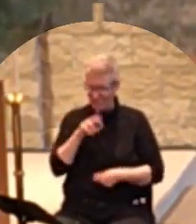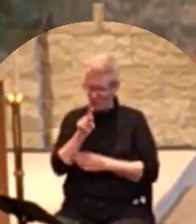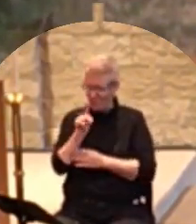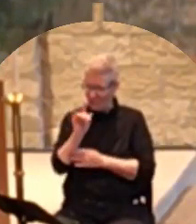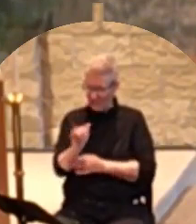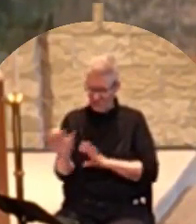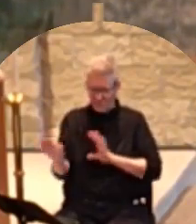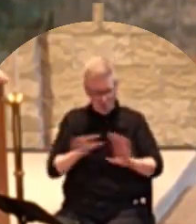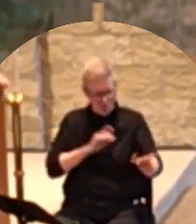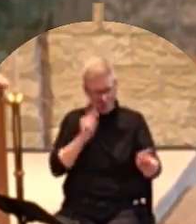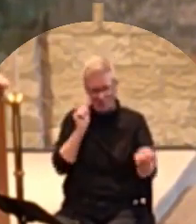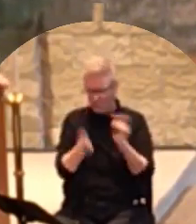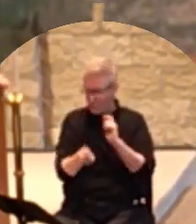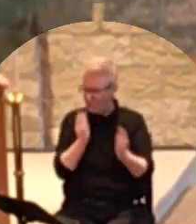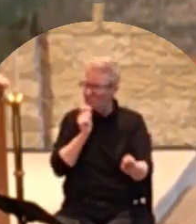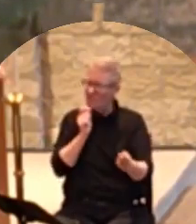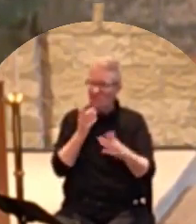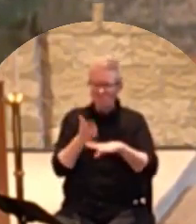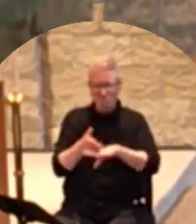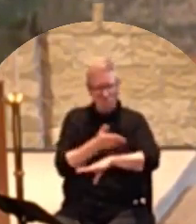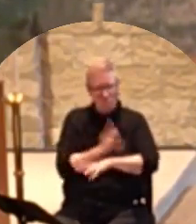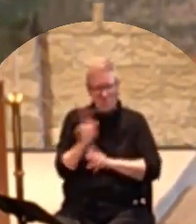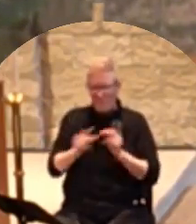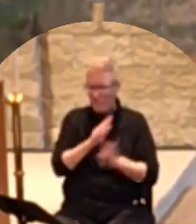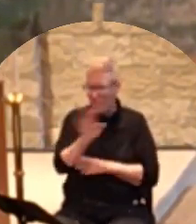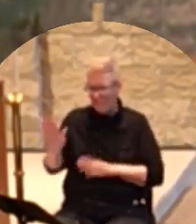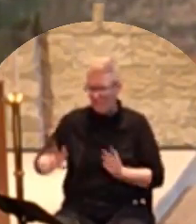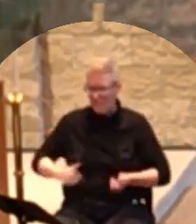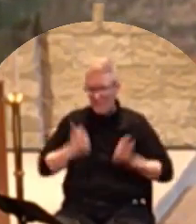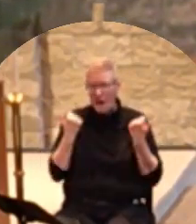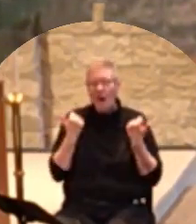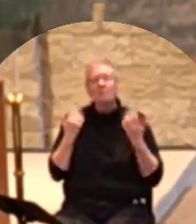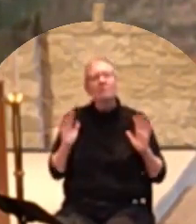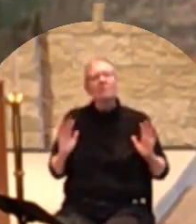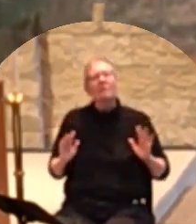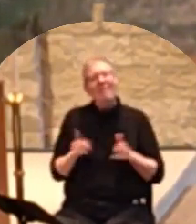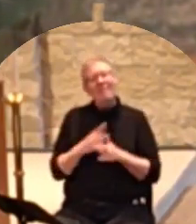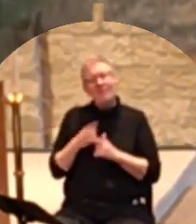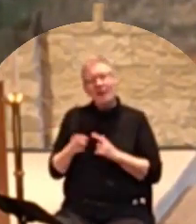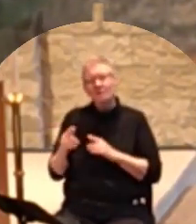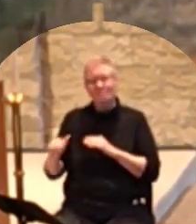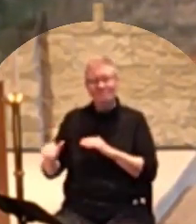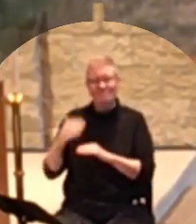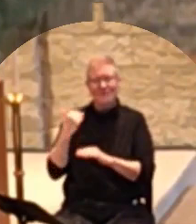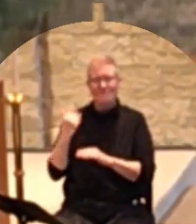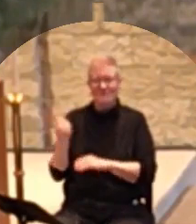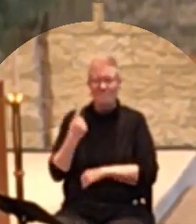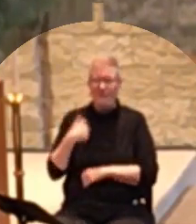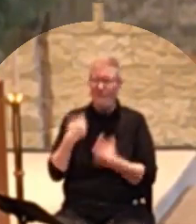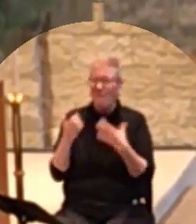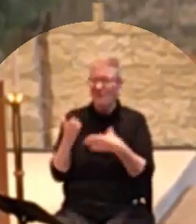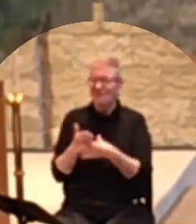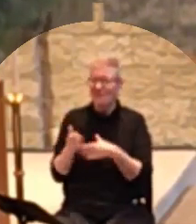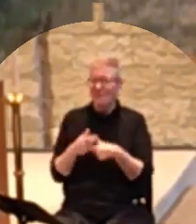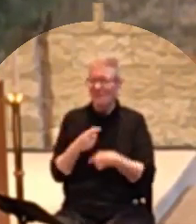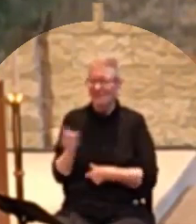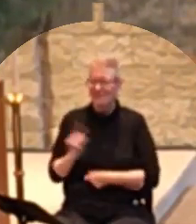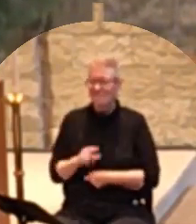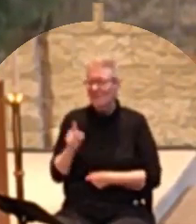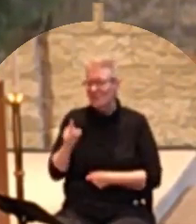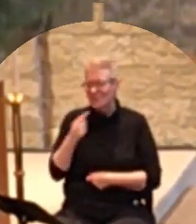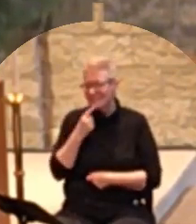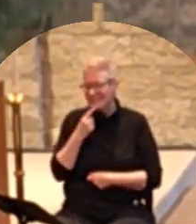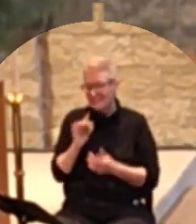and affecting people's lives. But then she thought, she sent me something that was so cute, I want to share it with you. She